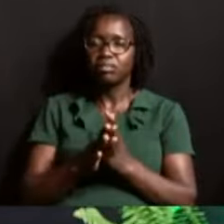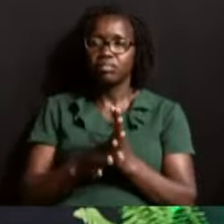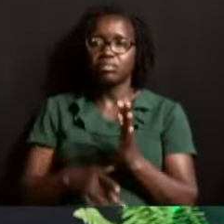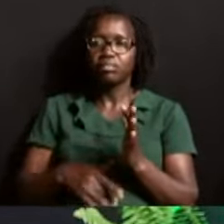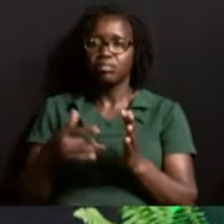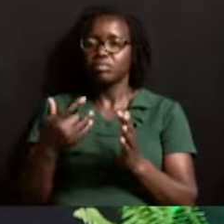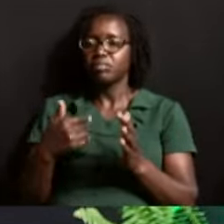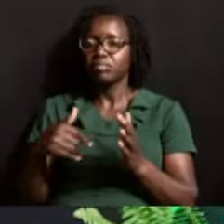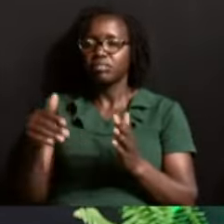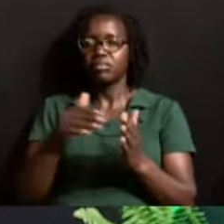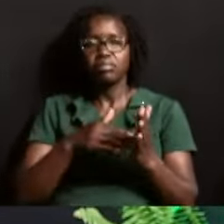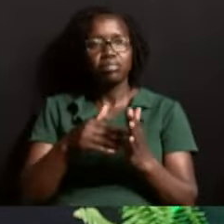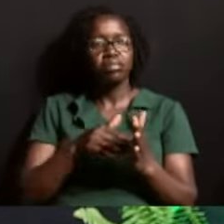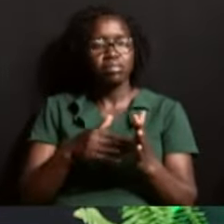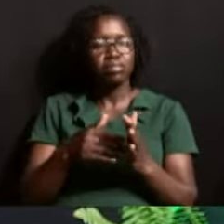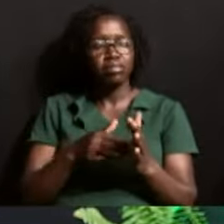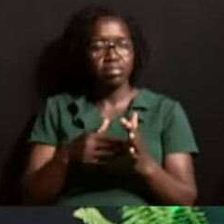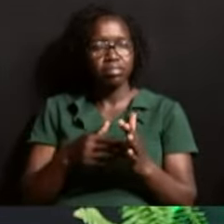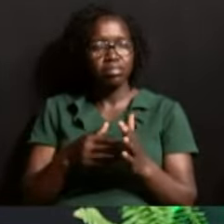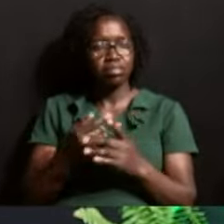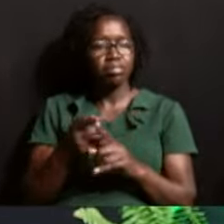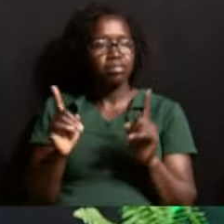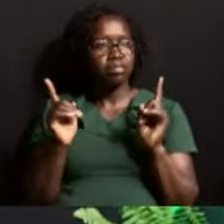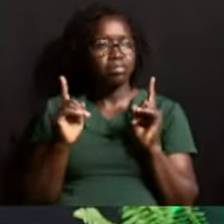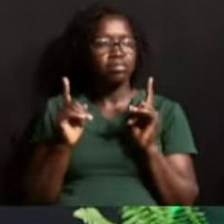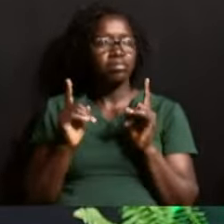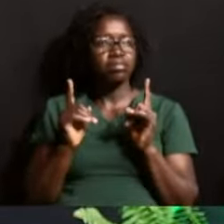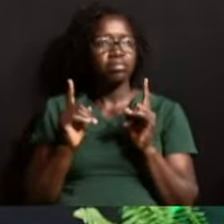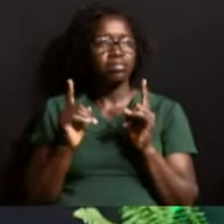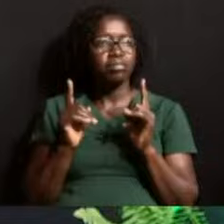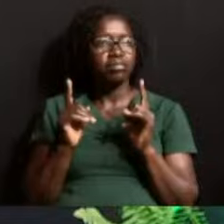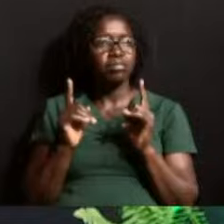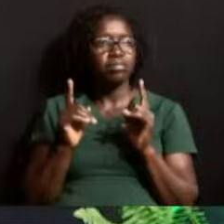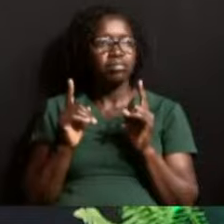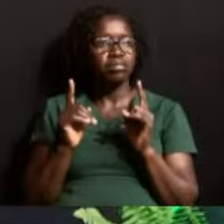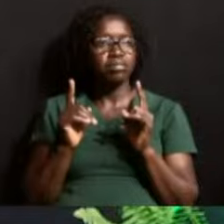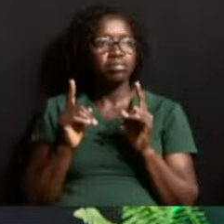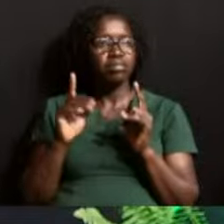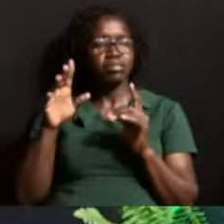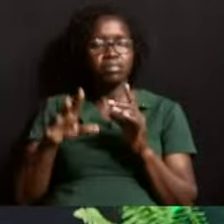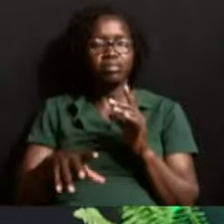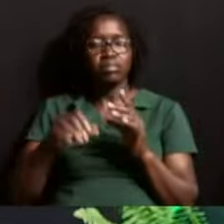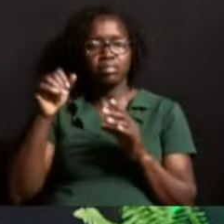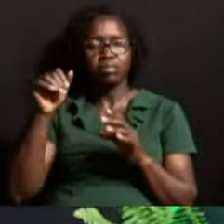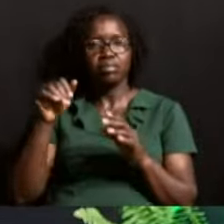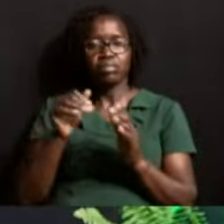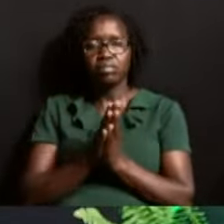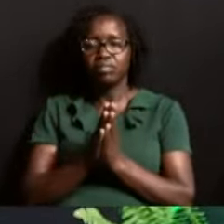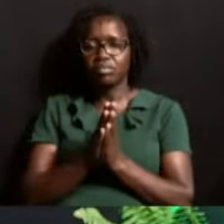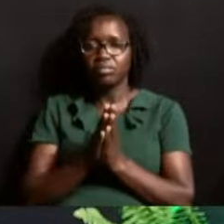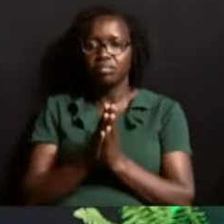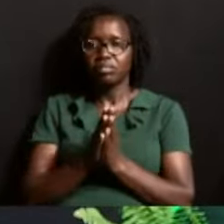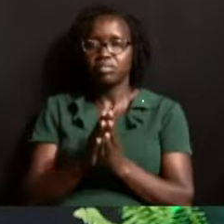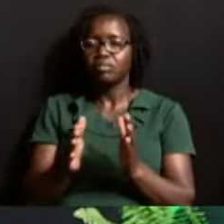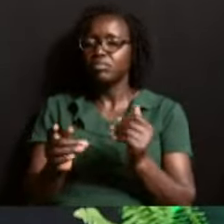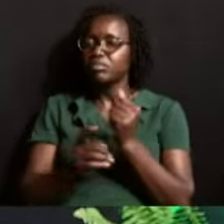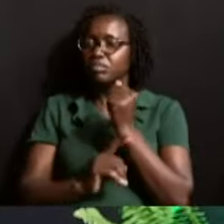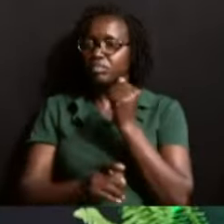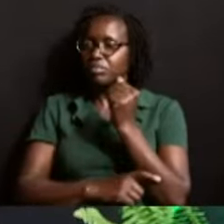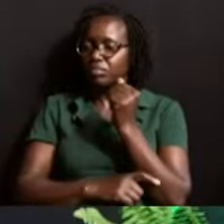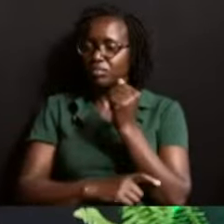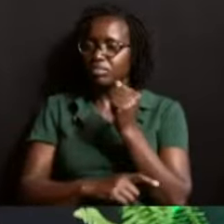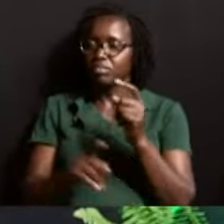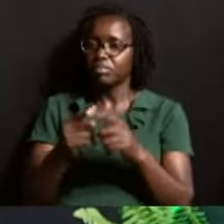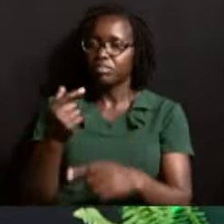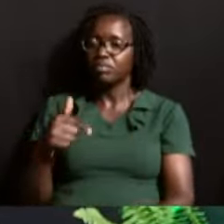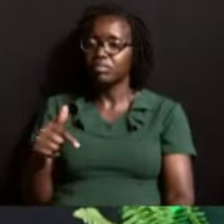our weaknesses, but was in all points tempted as we are,